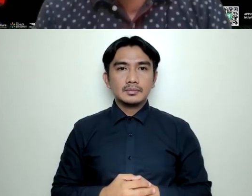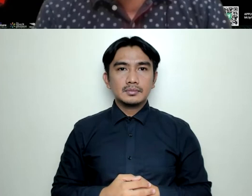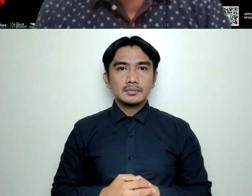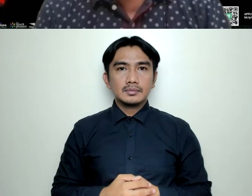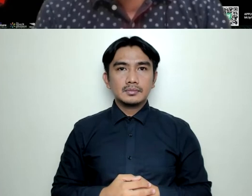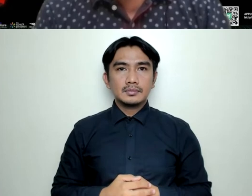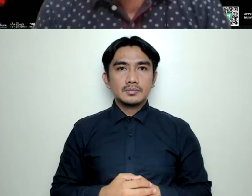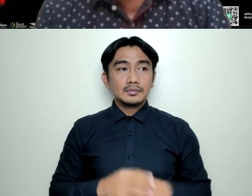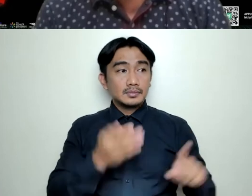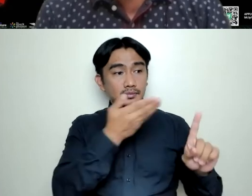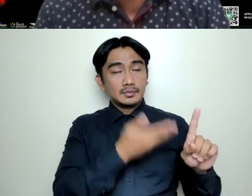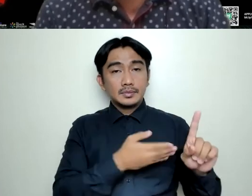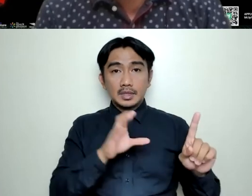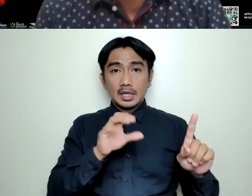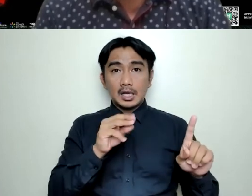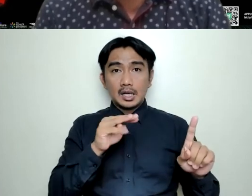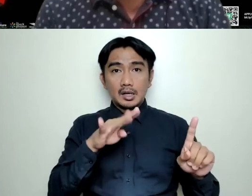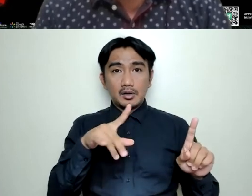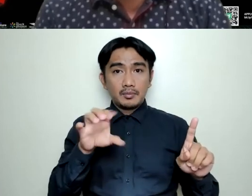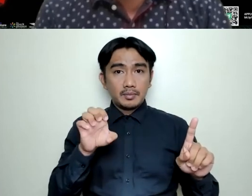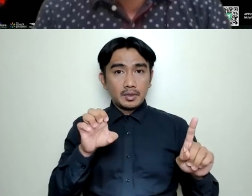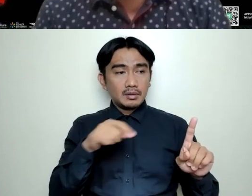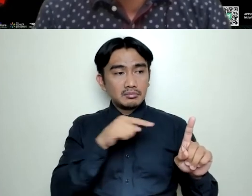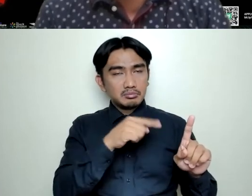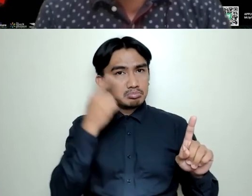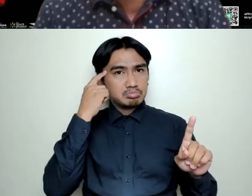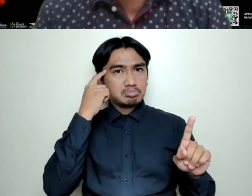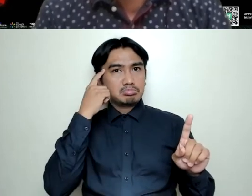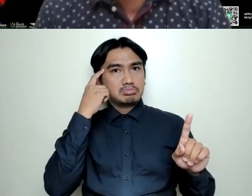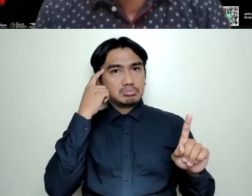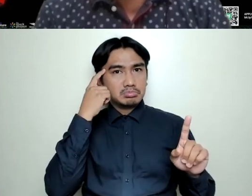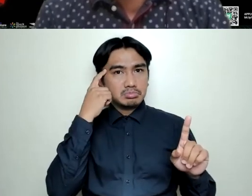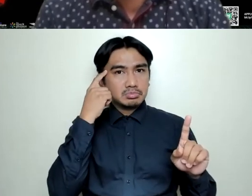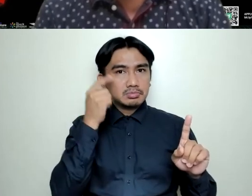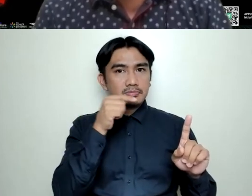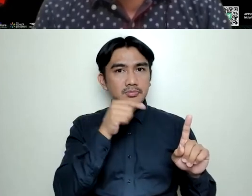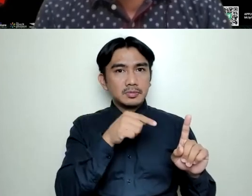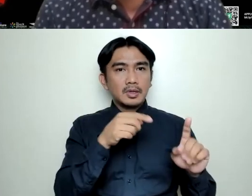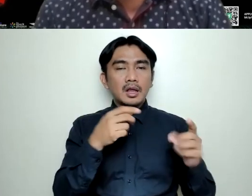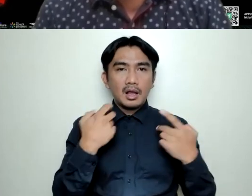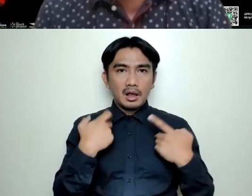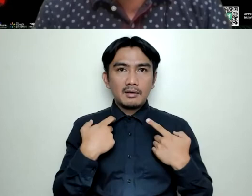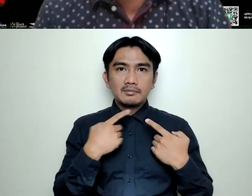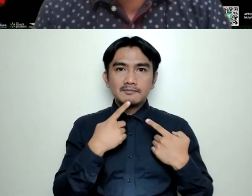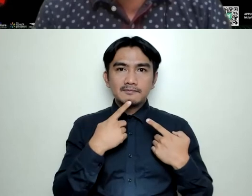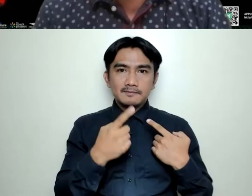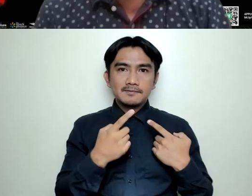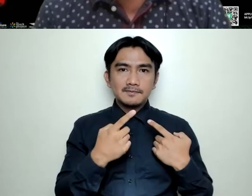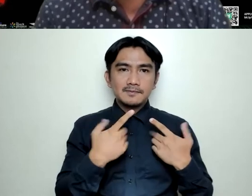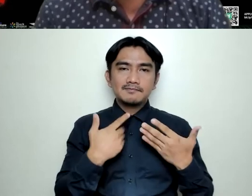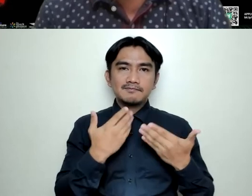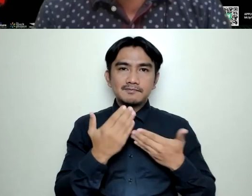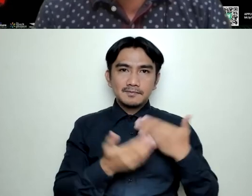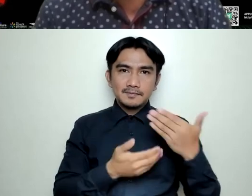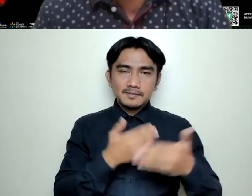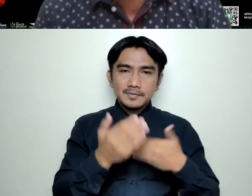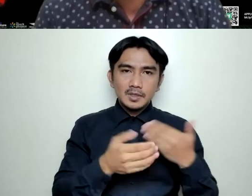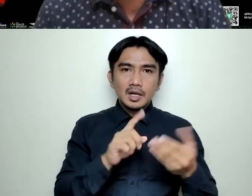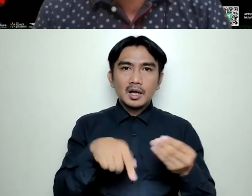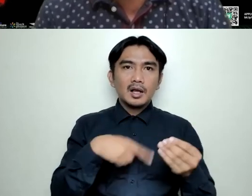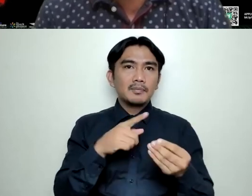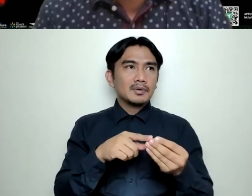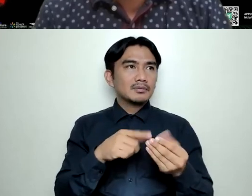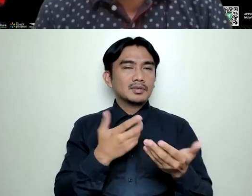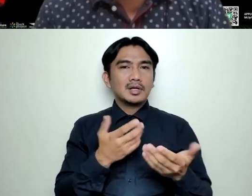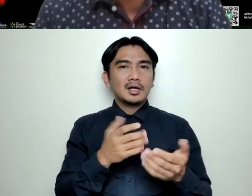add to this, no? I think Everything Green was also incubated with animal labs, right? Yes,